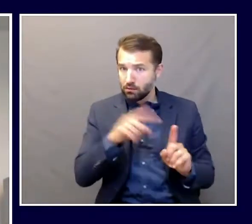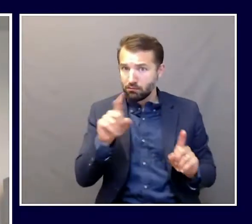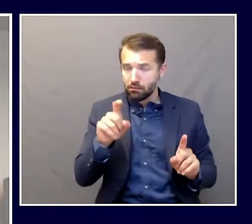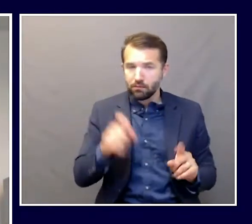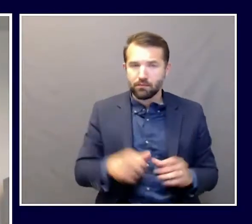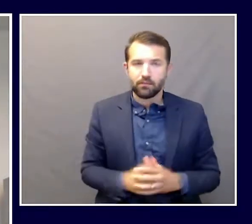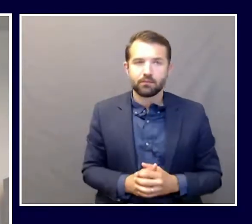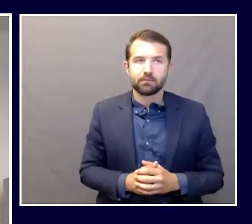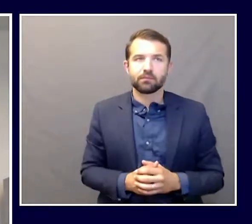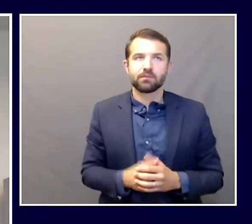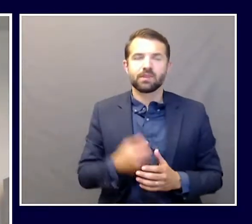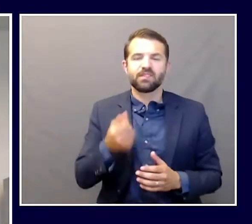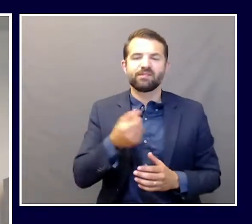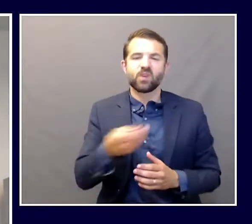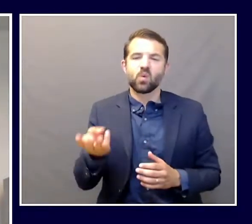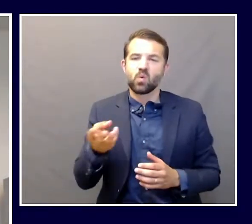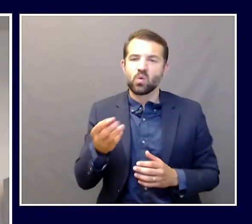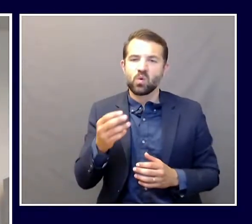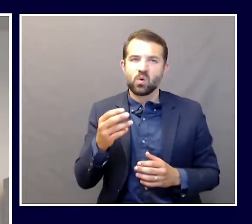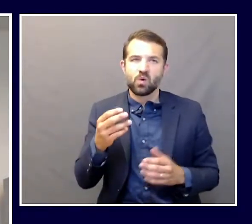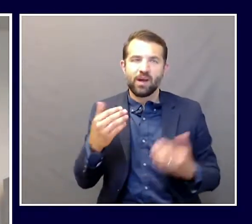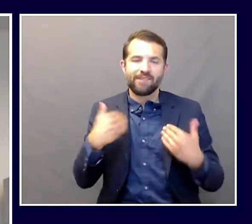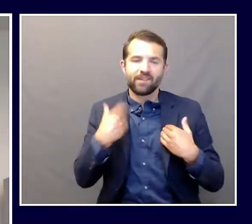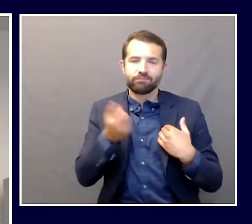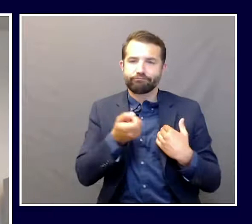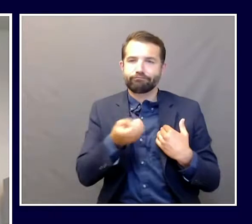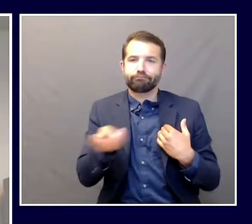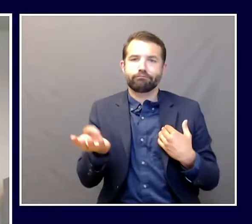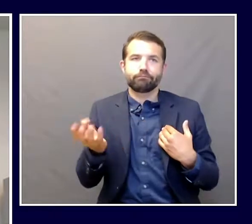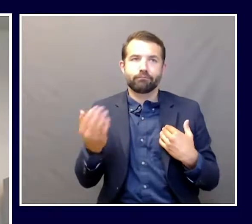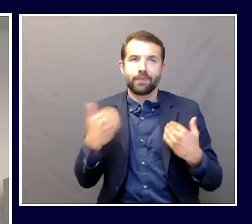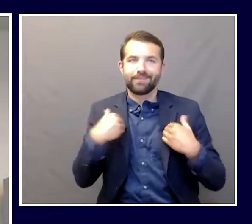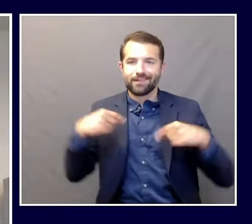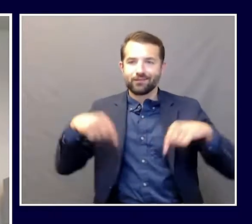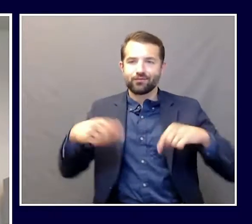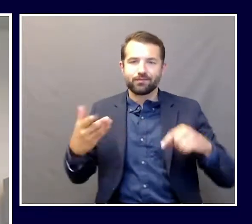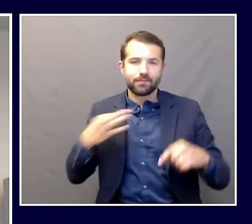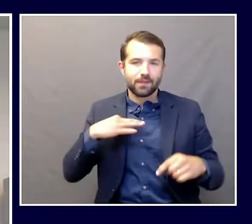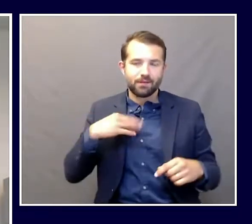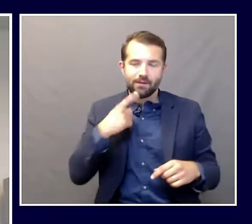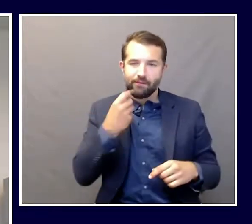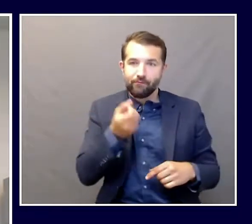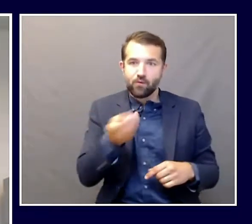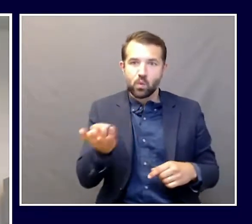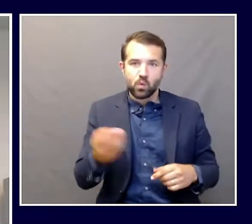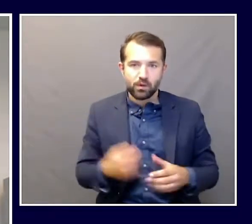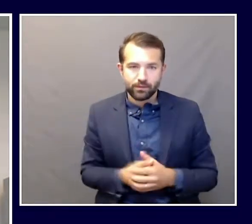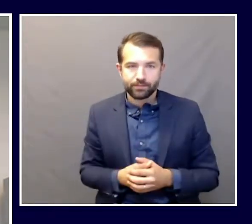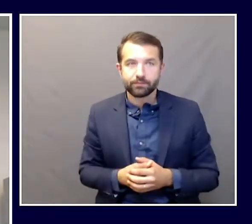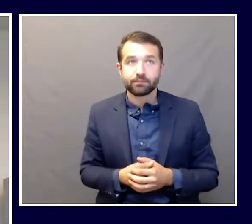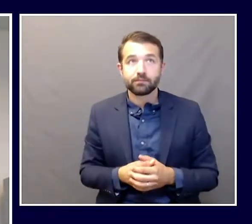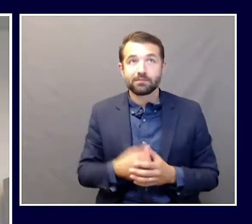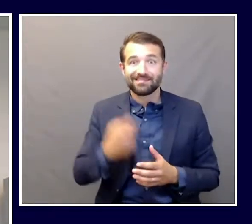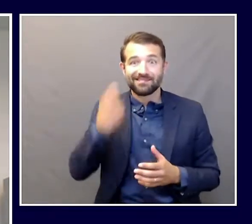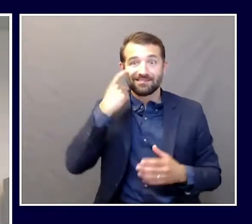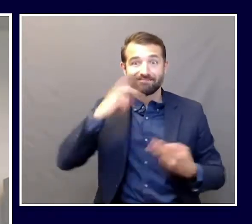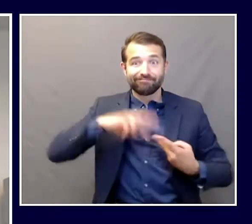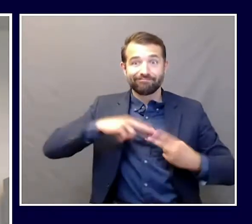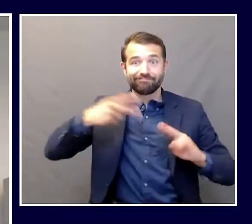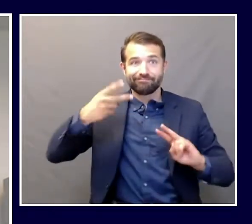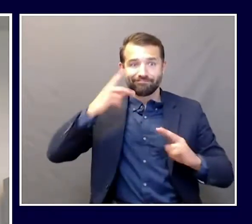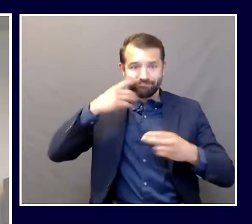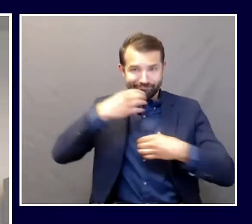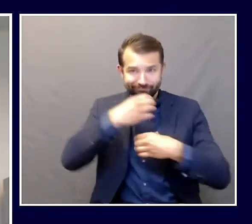in Maine. Indeed, in the latest round of sampling, the Gamma variant used to be called P1. We actually did